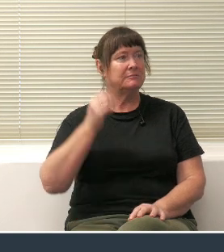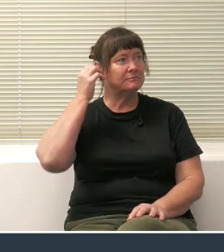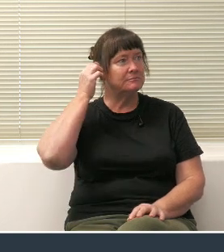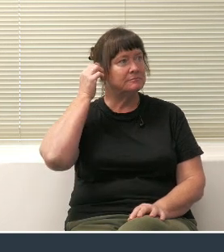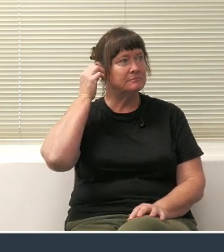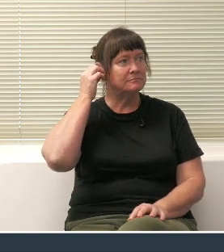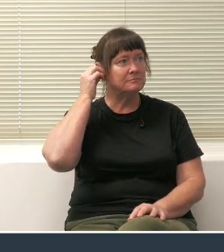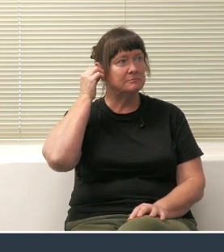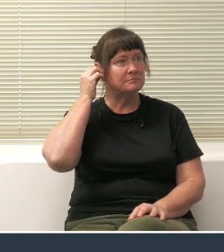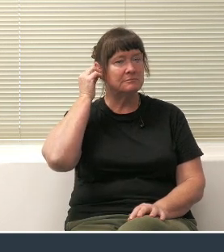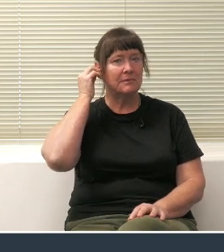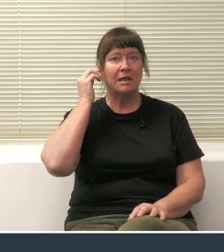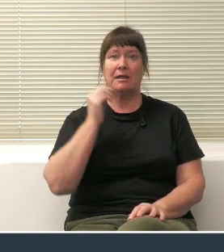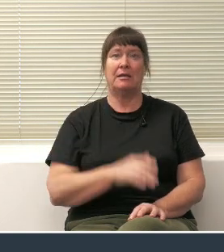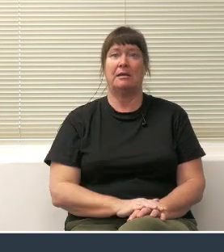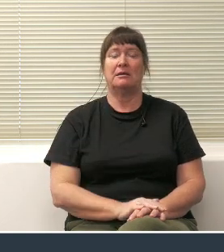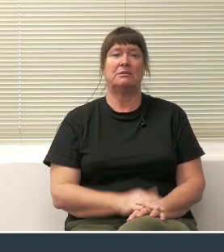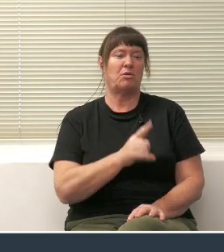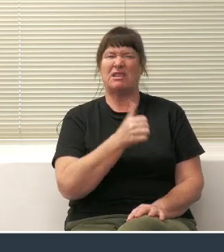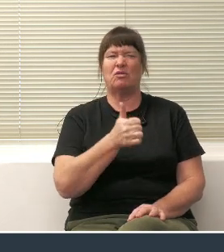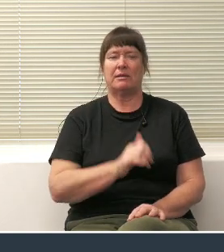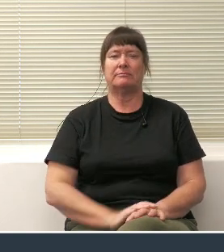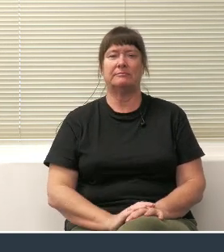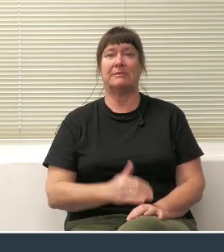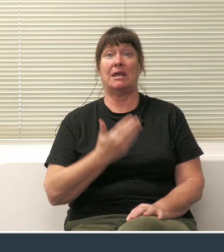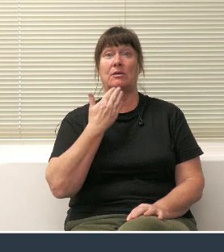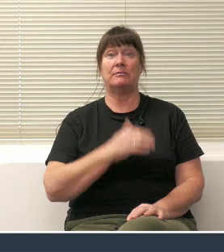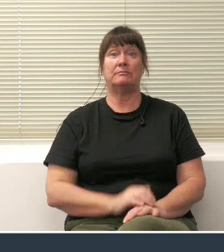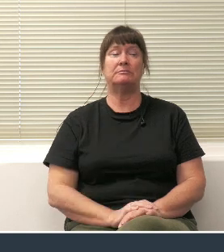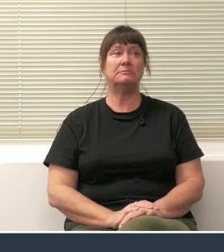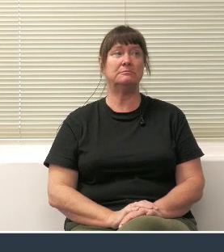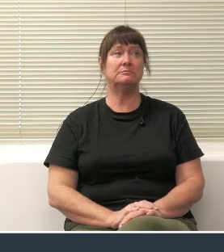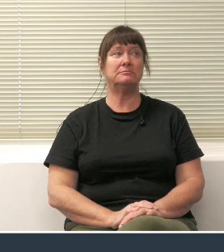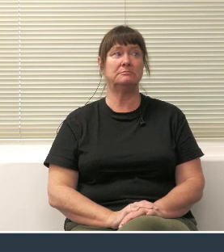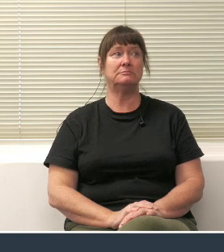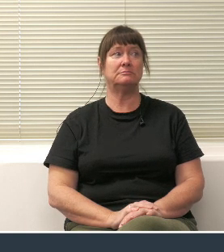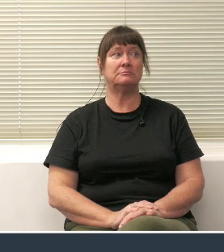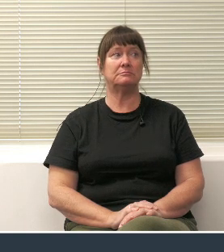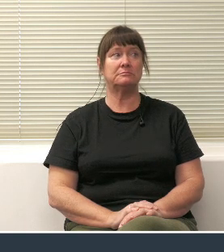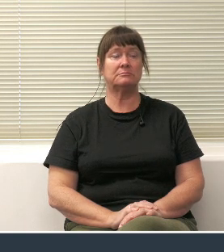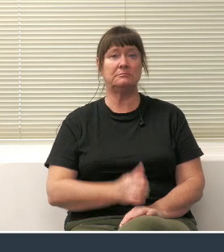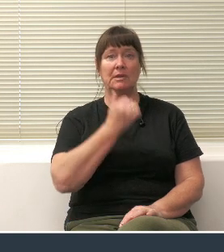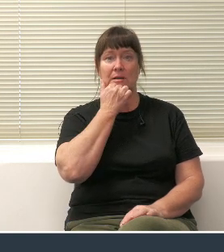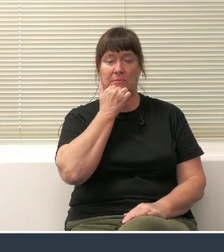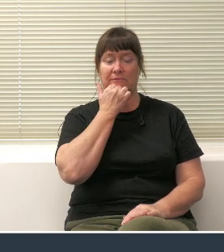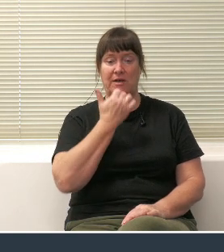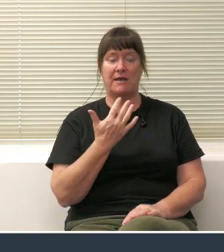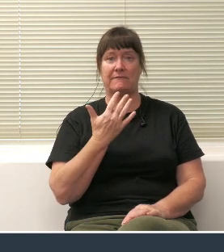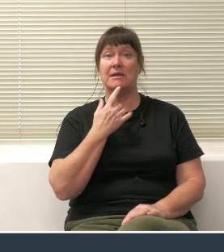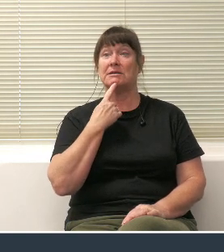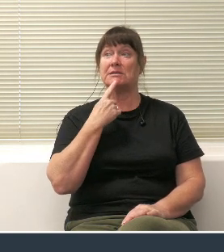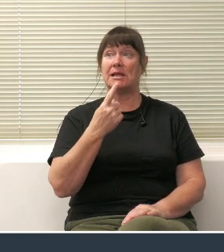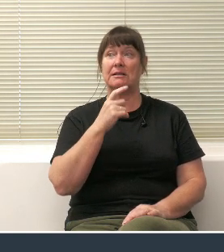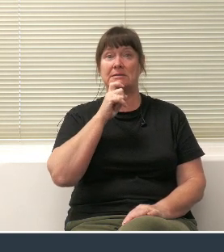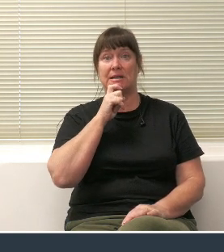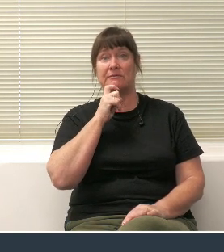No, I think that wording's okay. Okay, thank you. Number 5, direct officers to